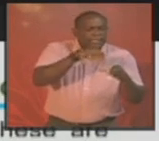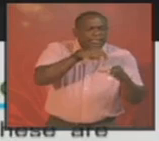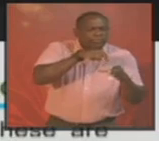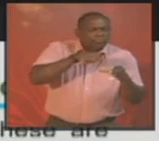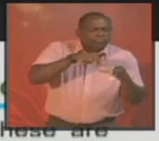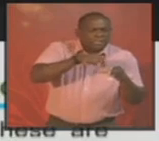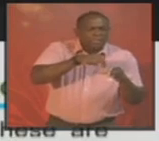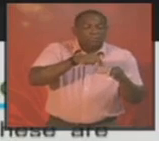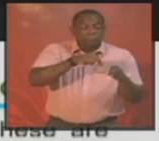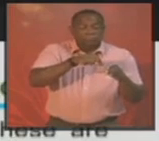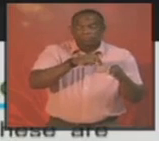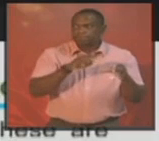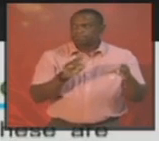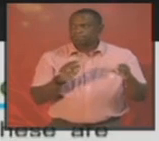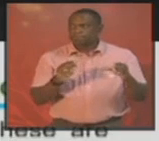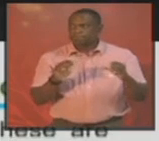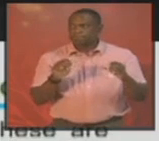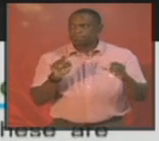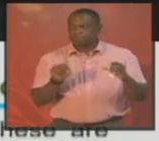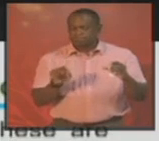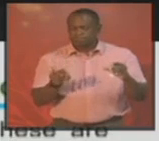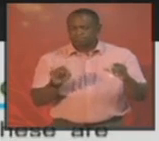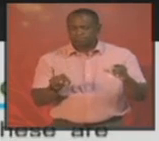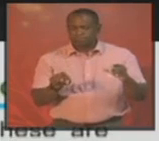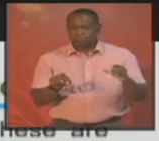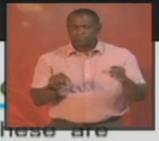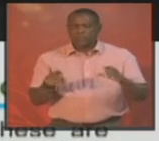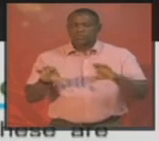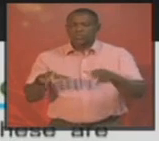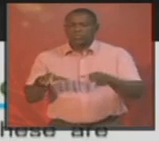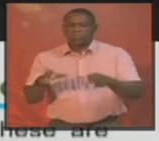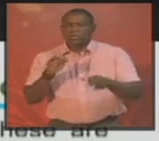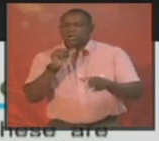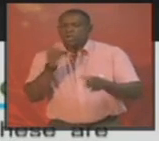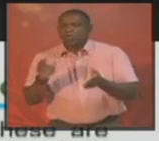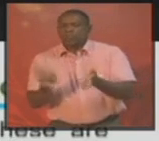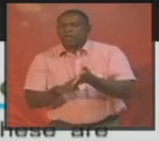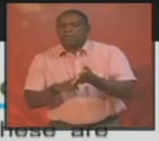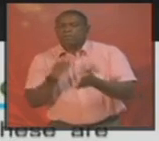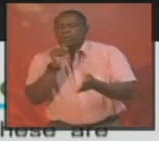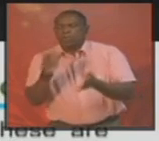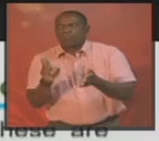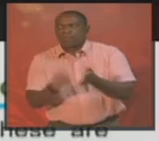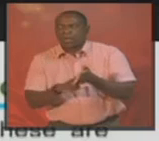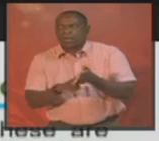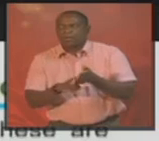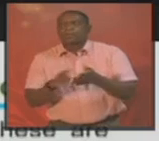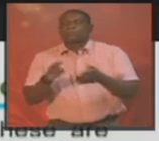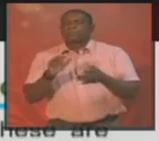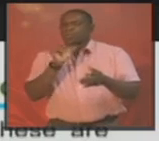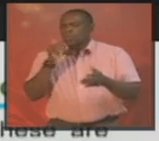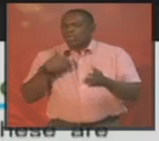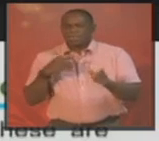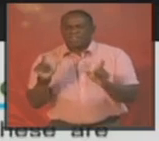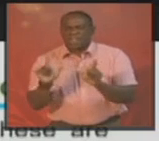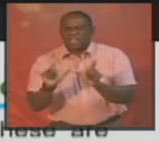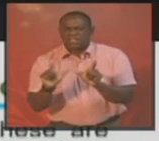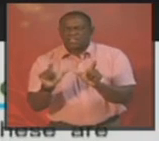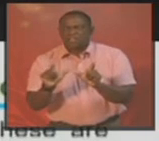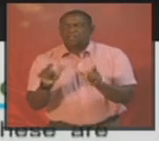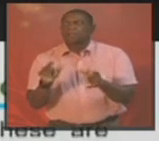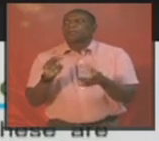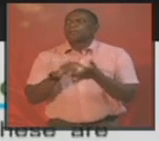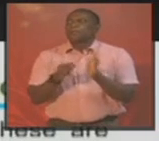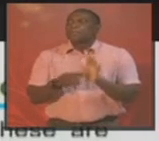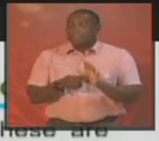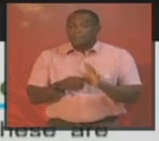regulatory assessment, evaluation, no approval for a particular region or particular country, in the case of Trinidad and